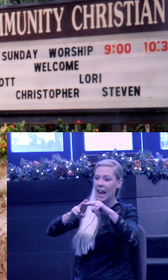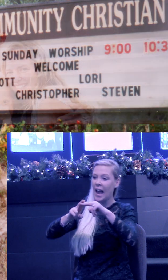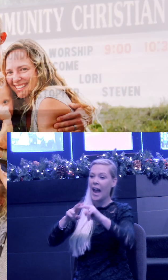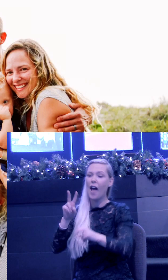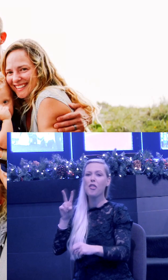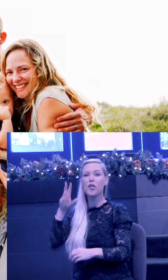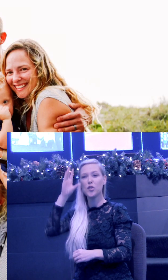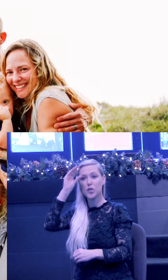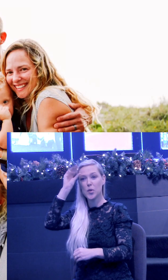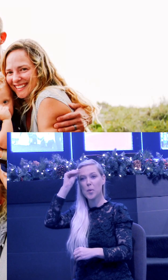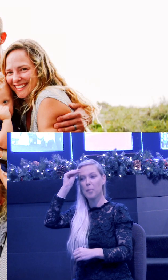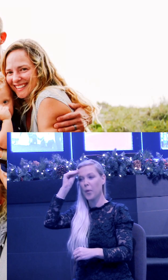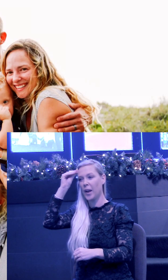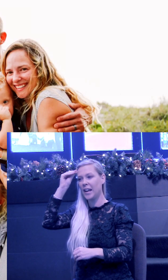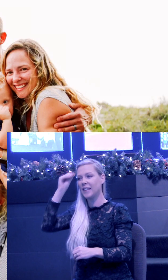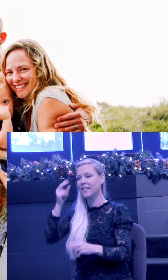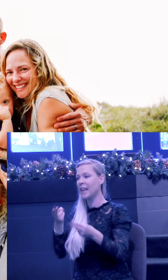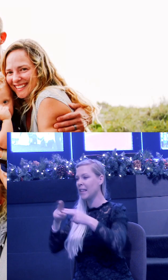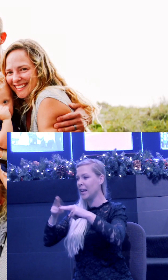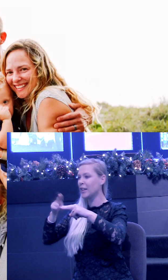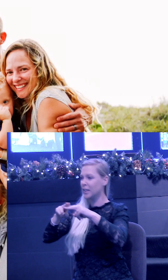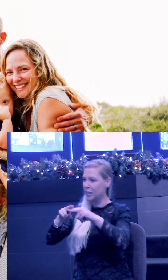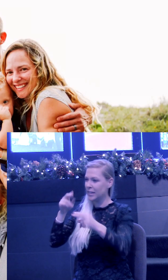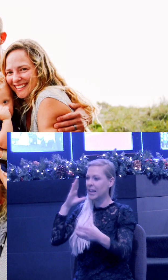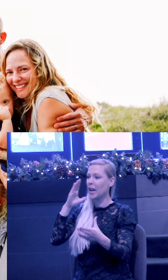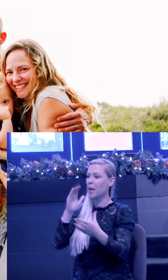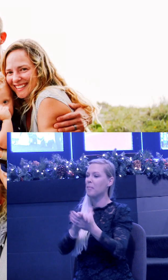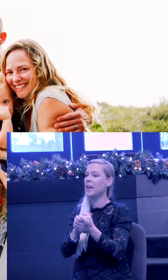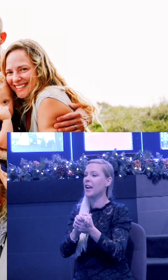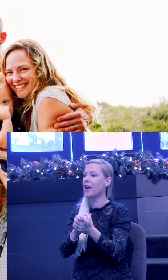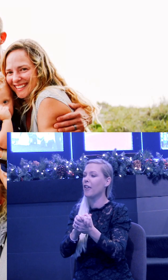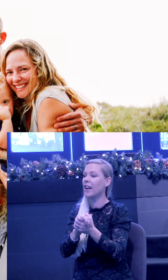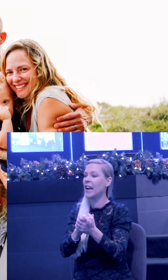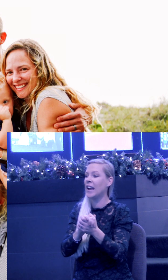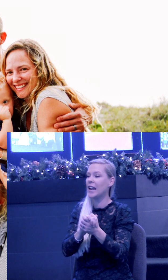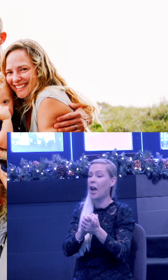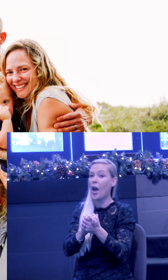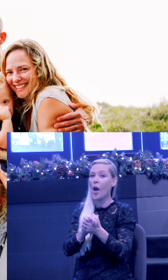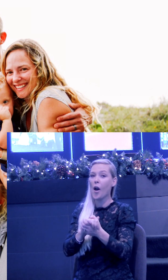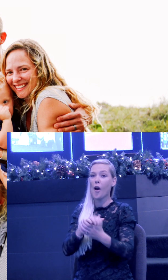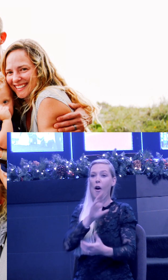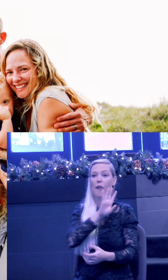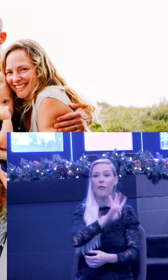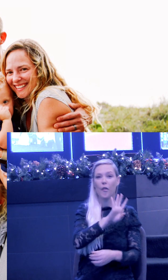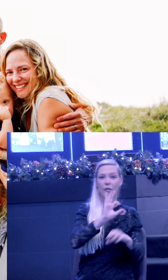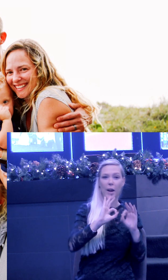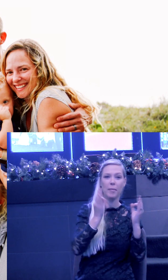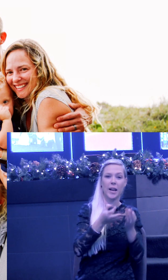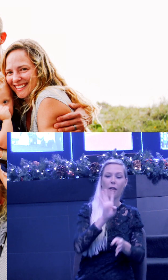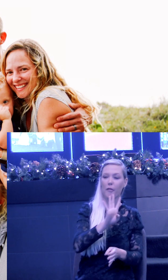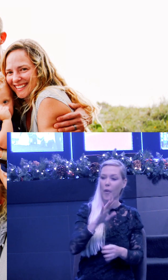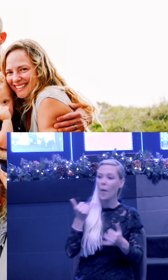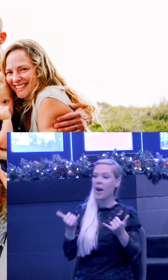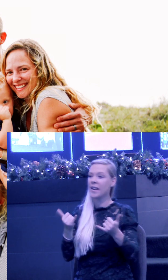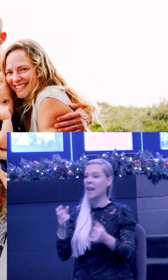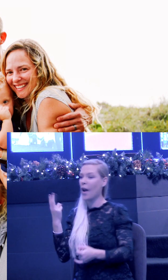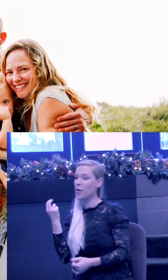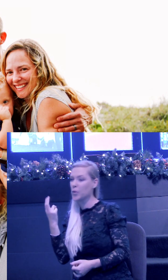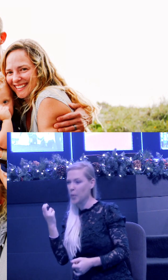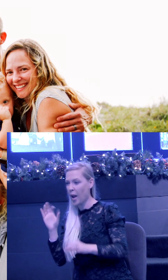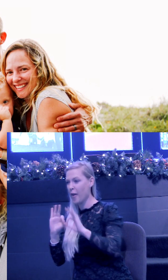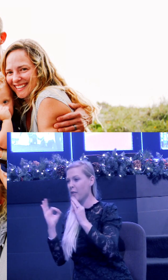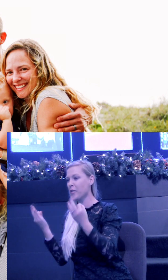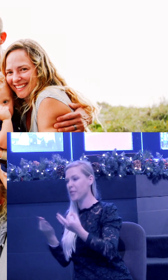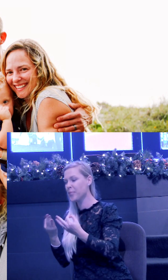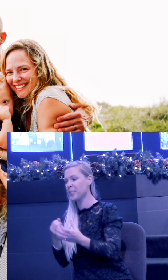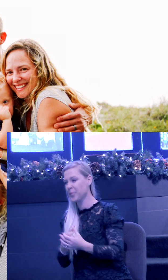they took that command seriously, so they got married, and now we've gone from a family of 4 to 12, and